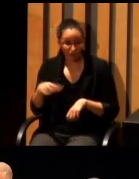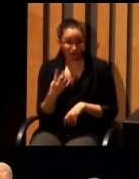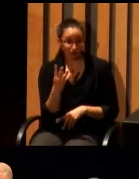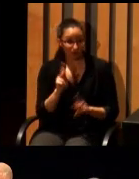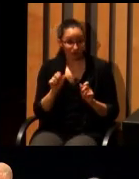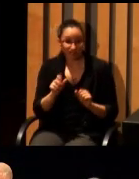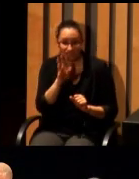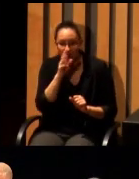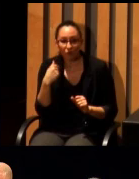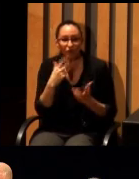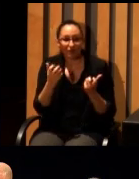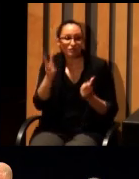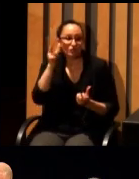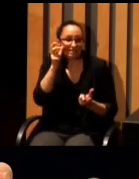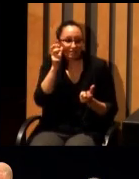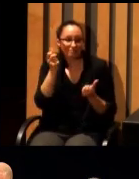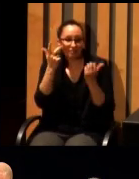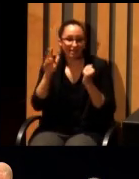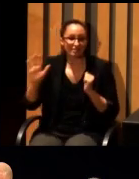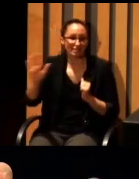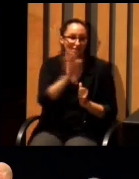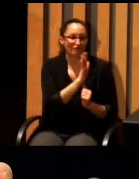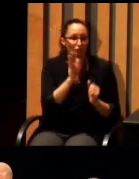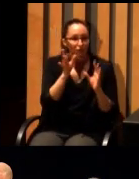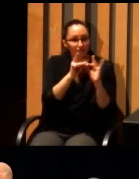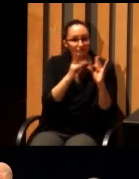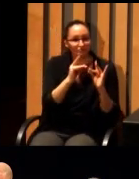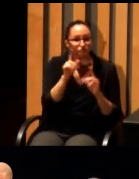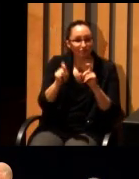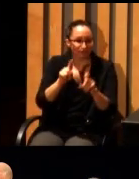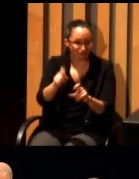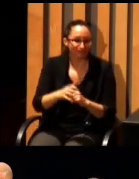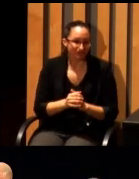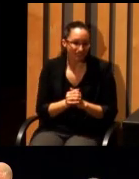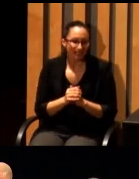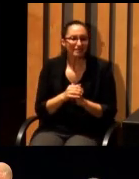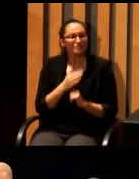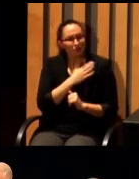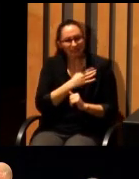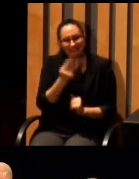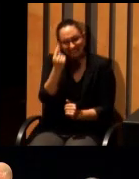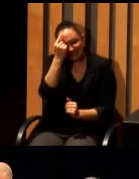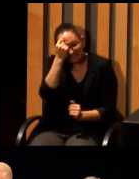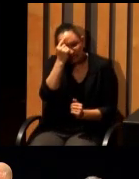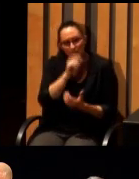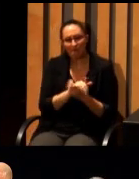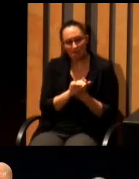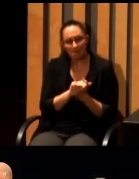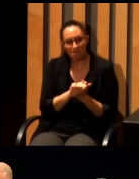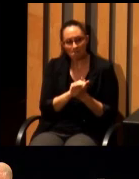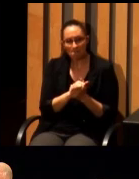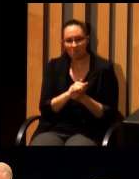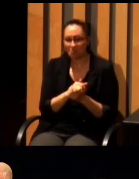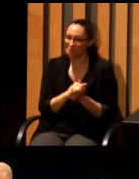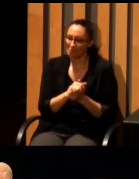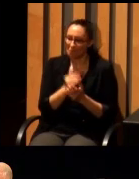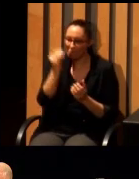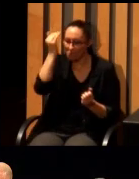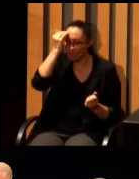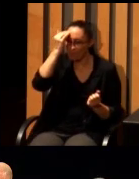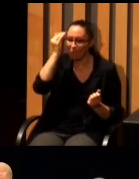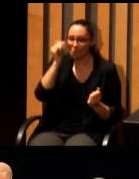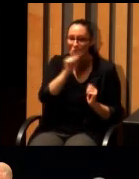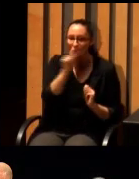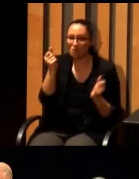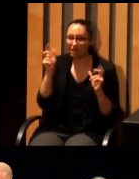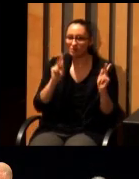kinds of voices. It makes everyone a little nervous and itchy to have this going on. So try to, you know, be sort of aware of, you know, the fact there may be